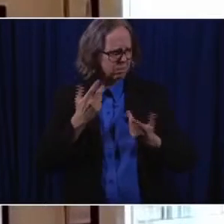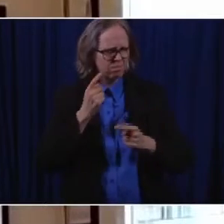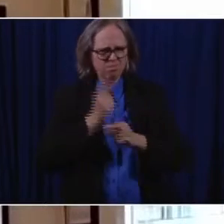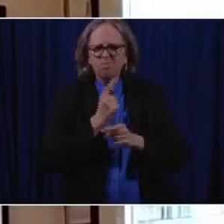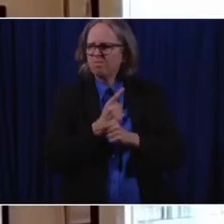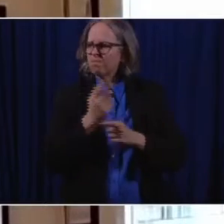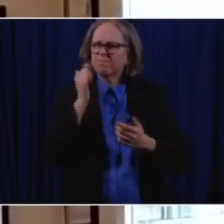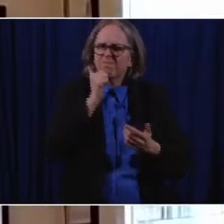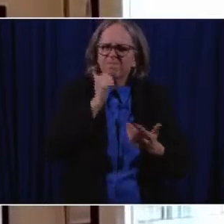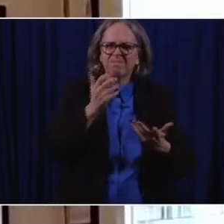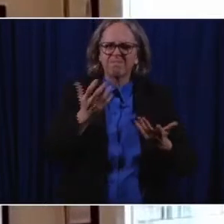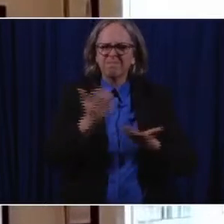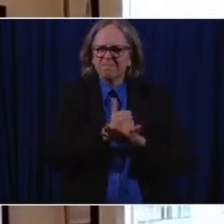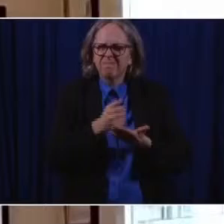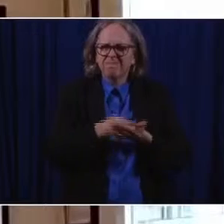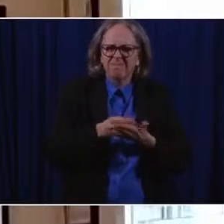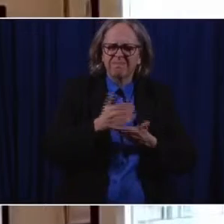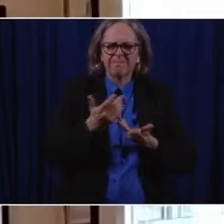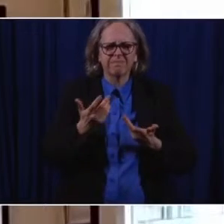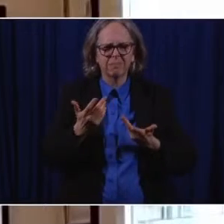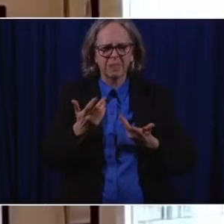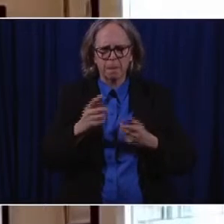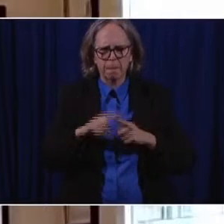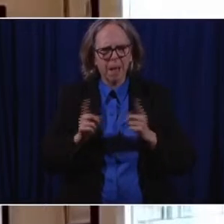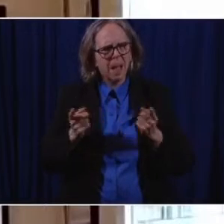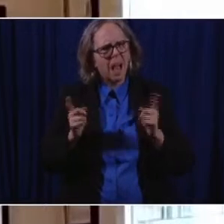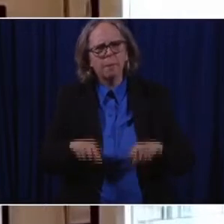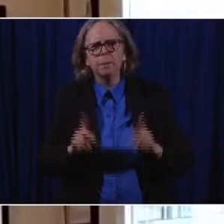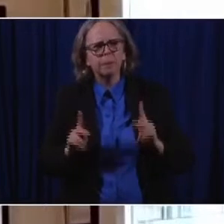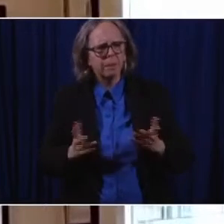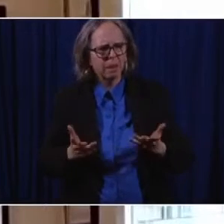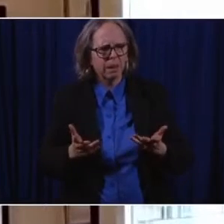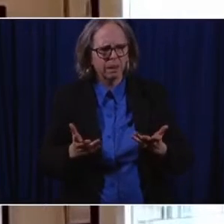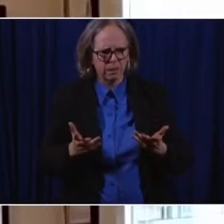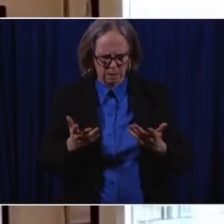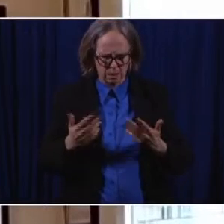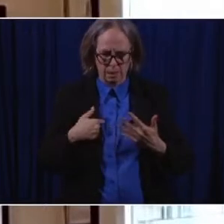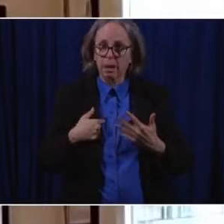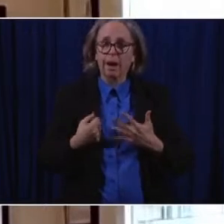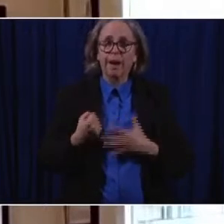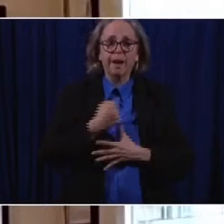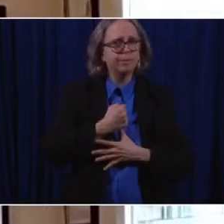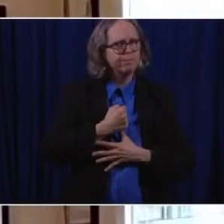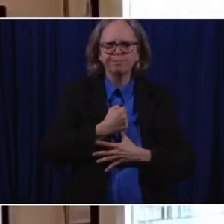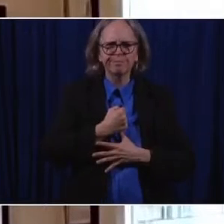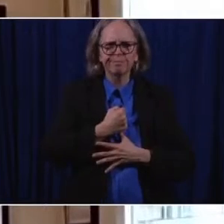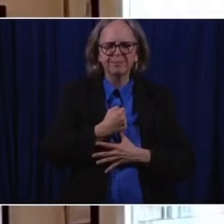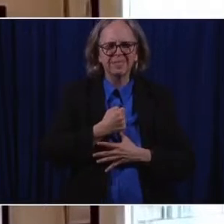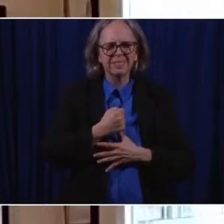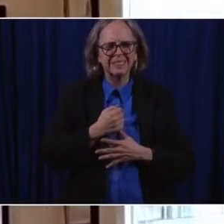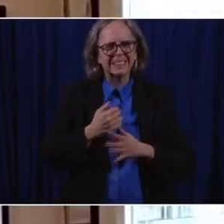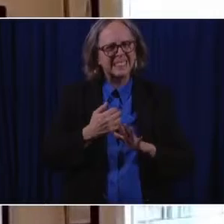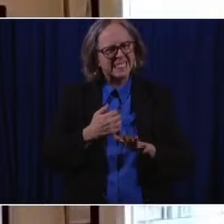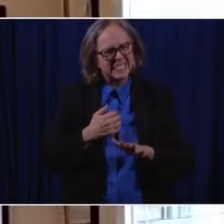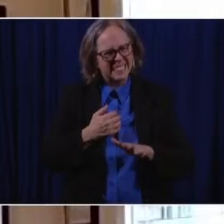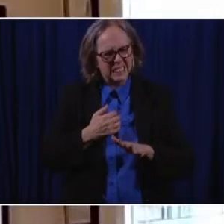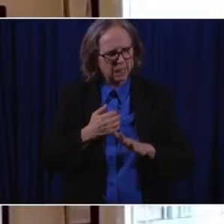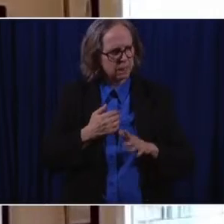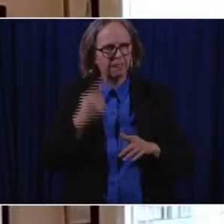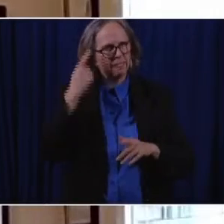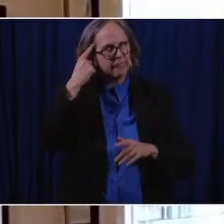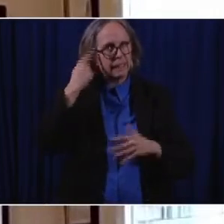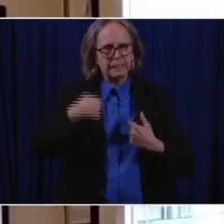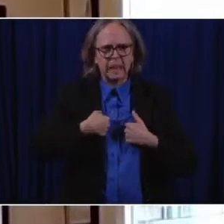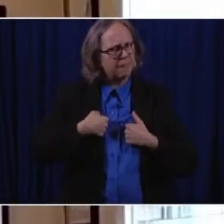the community first. And we have to remember that our actions can have real repercussions.